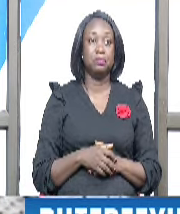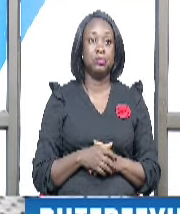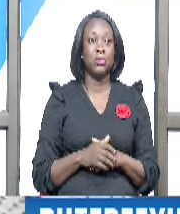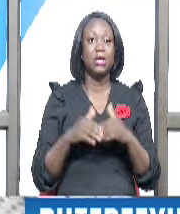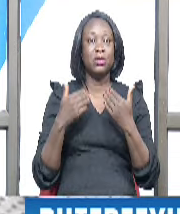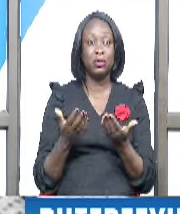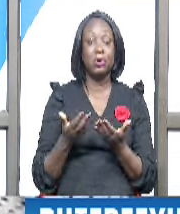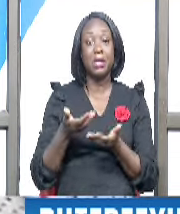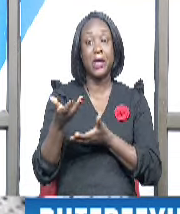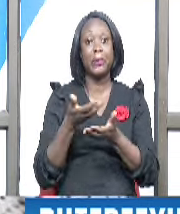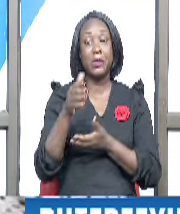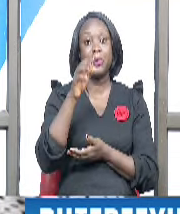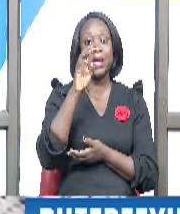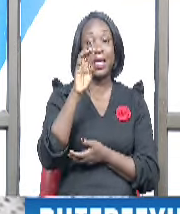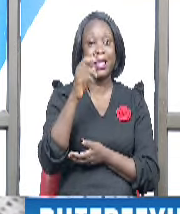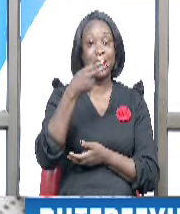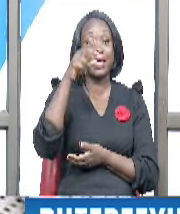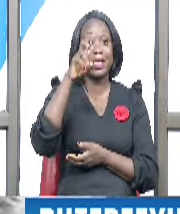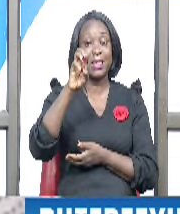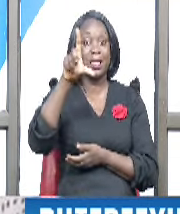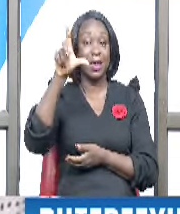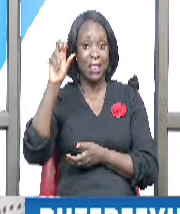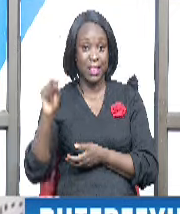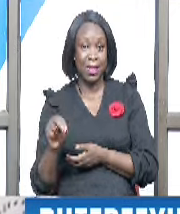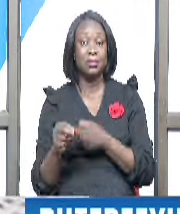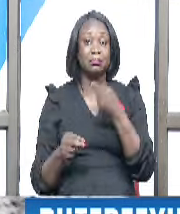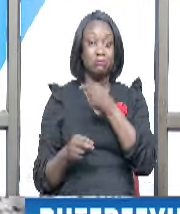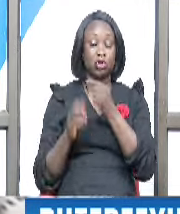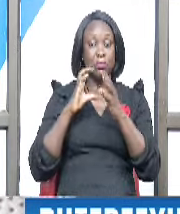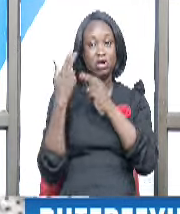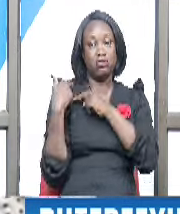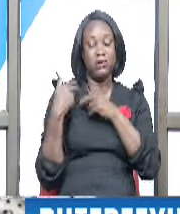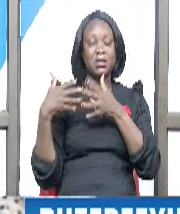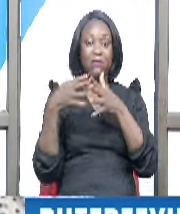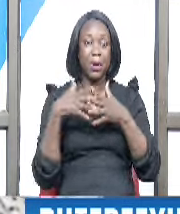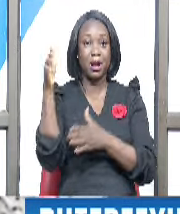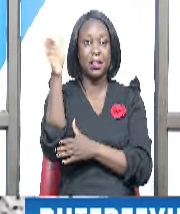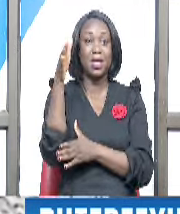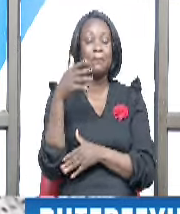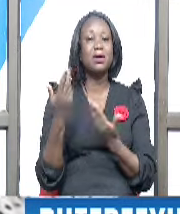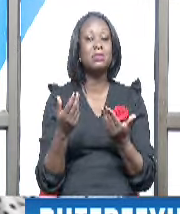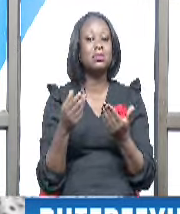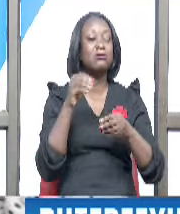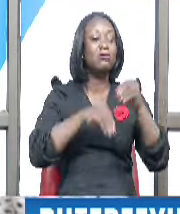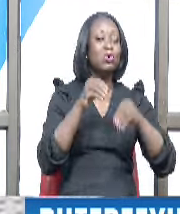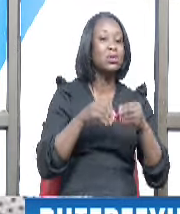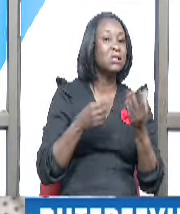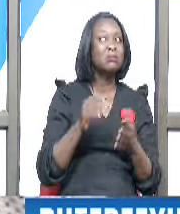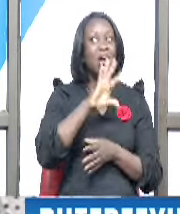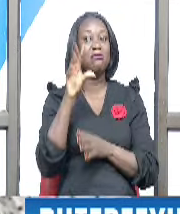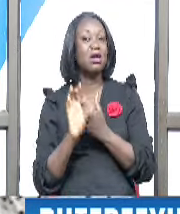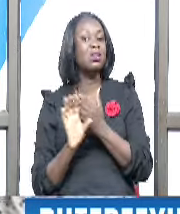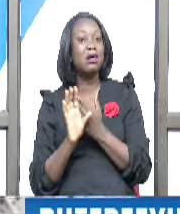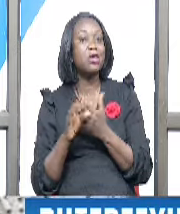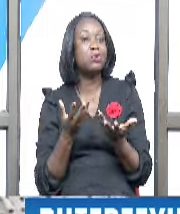Mukafuba keto baddemu ne Ellen Masa omwogezi w'ekitebe kya Amerika mu Uganda kukaluluka na kiki kategeeza eri amawanga ga Afrika. Wakati nga buli omwali